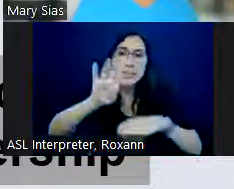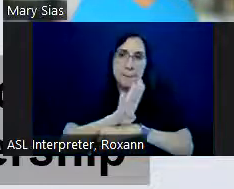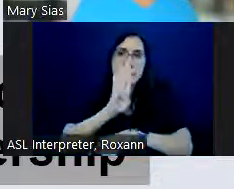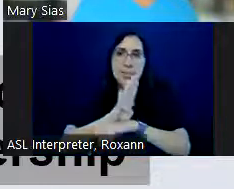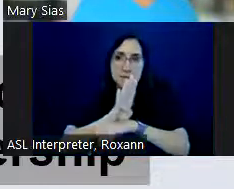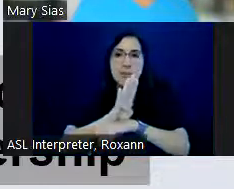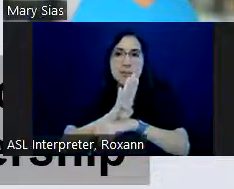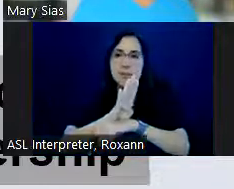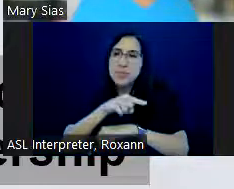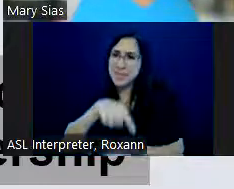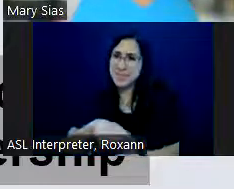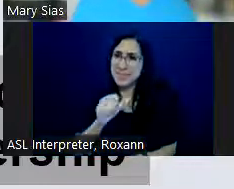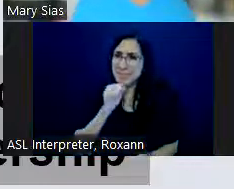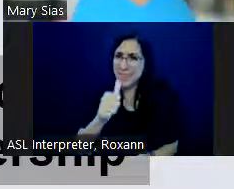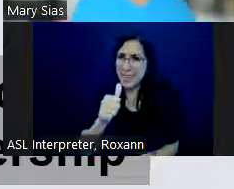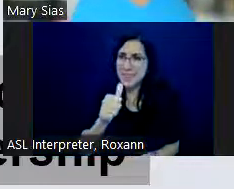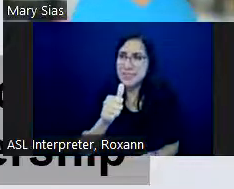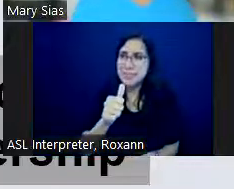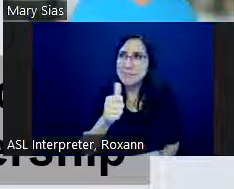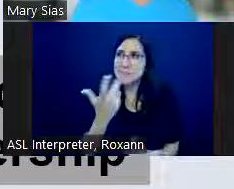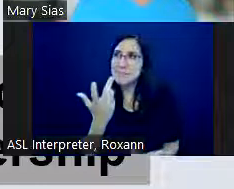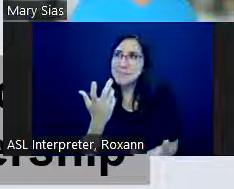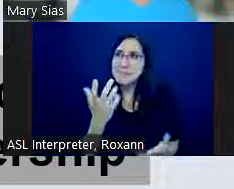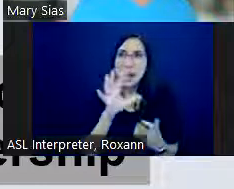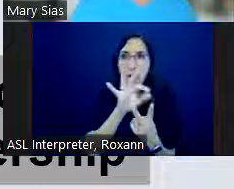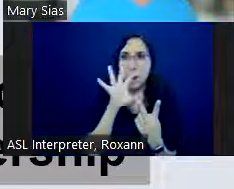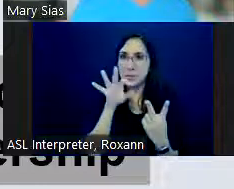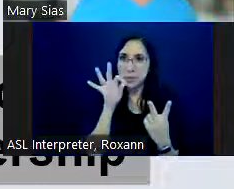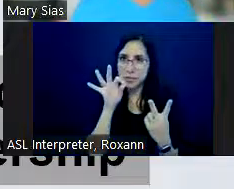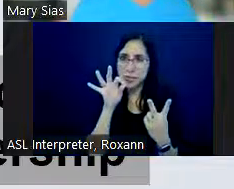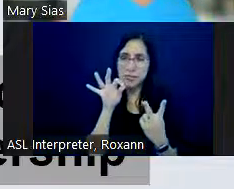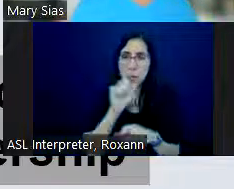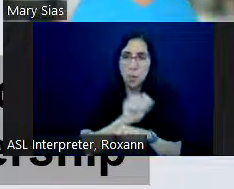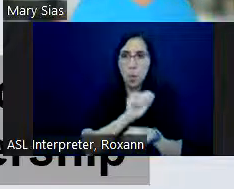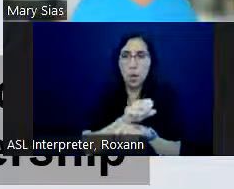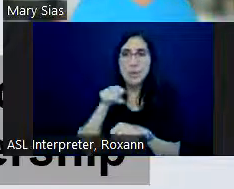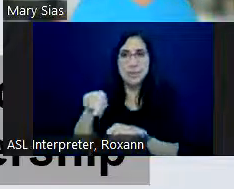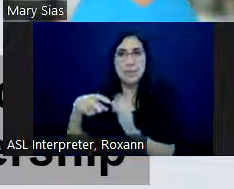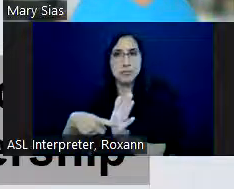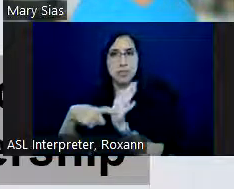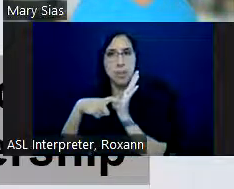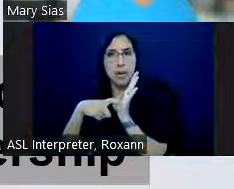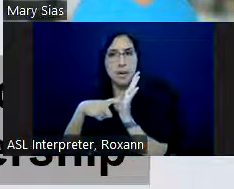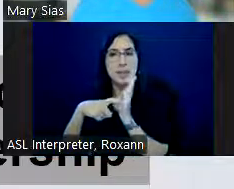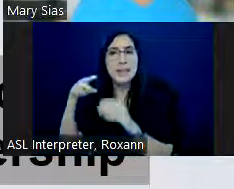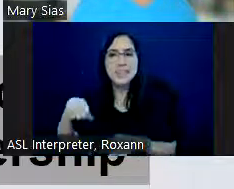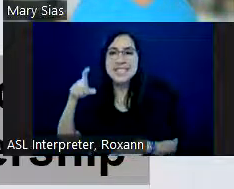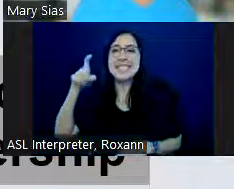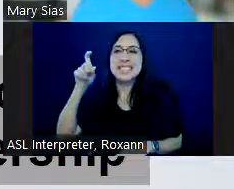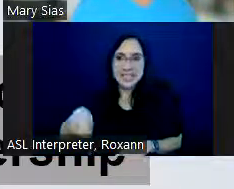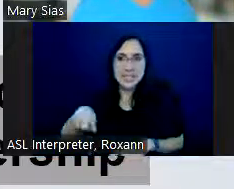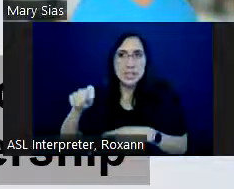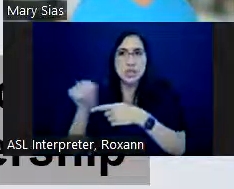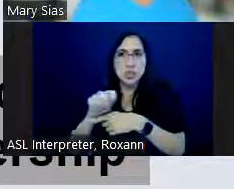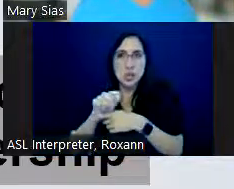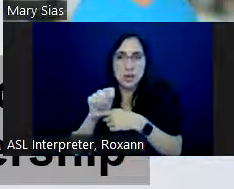a necessary ask. It is something that has been needed for the longest time. But here is